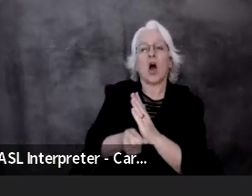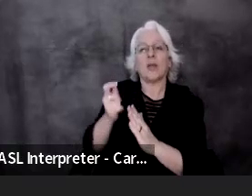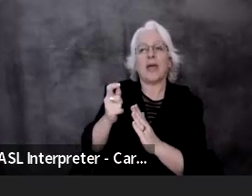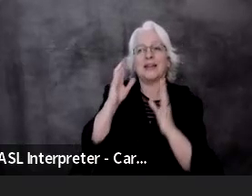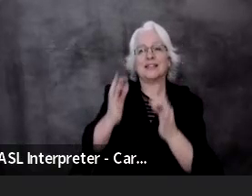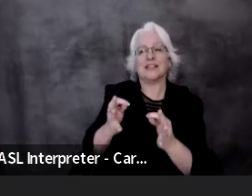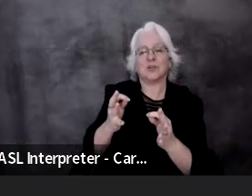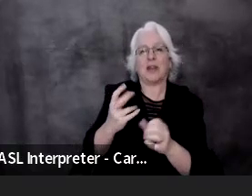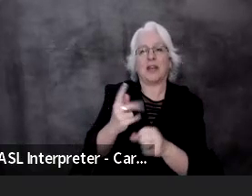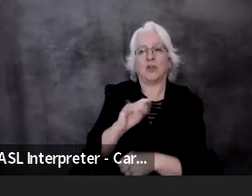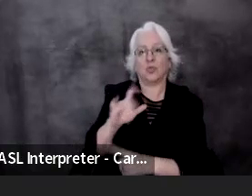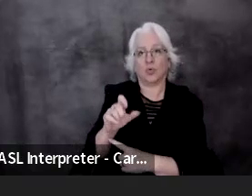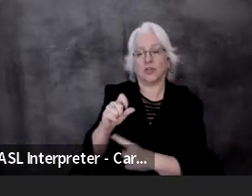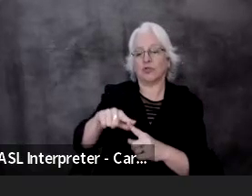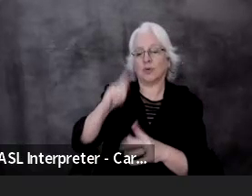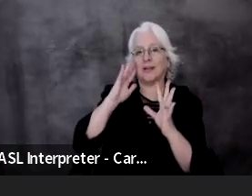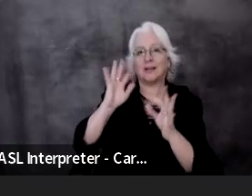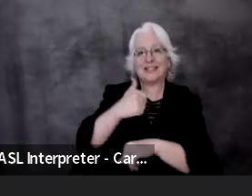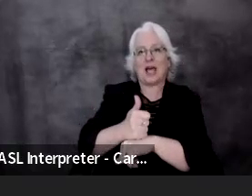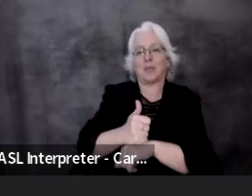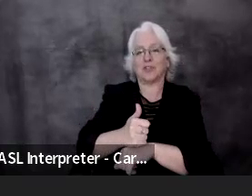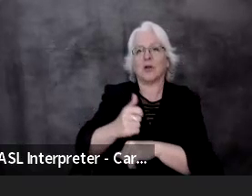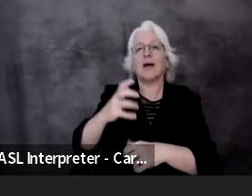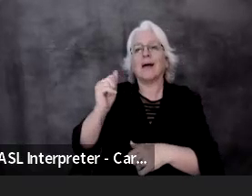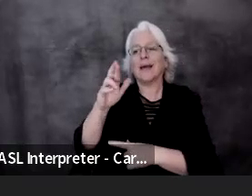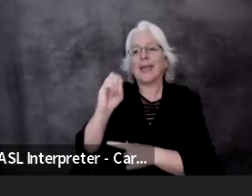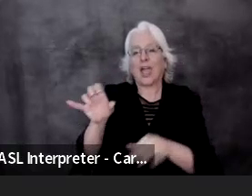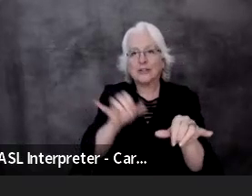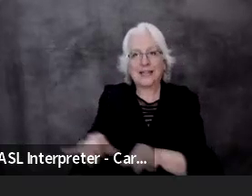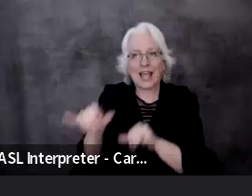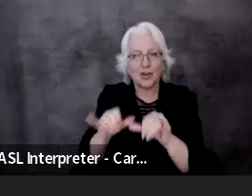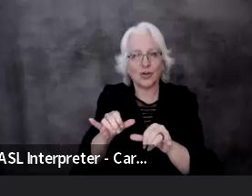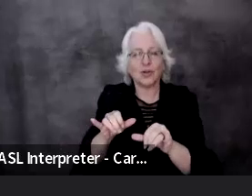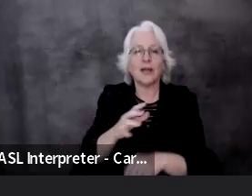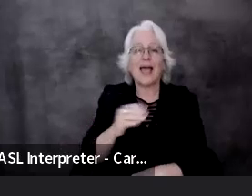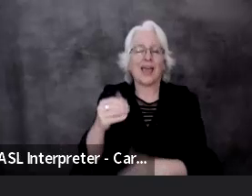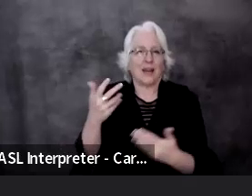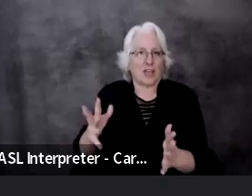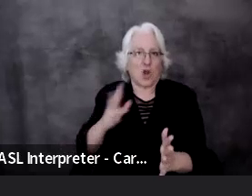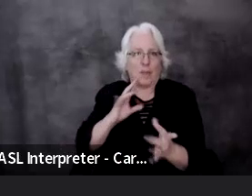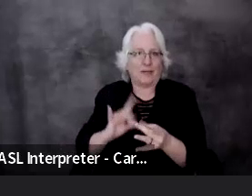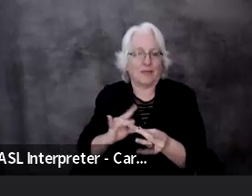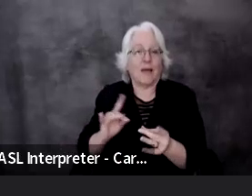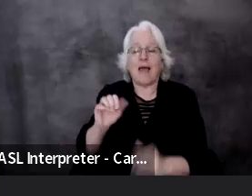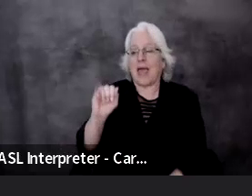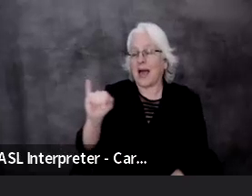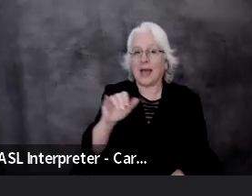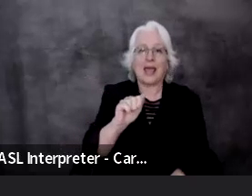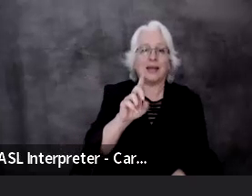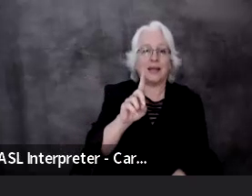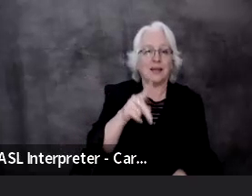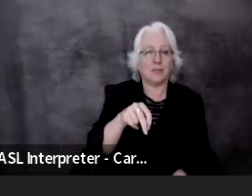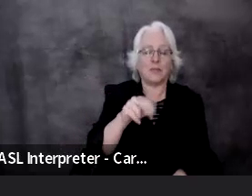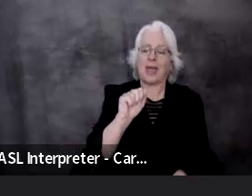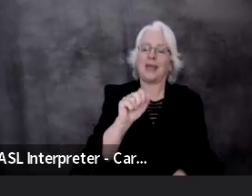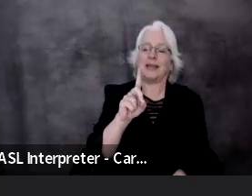to establish clinical care standards and in other areas. As has been noted, AI and ADTs are trained